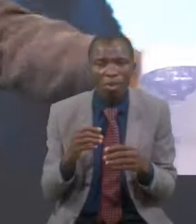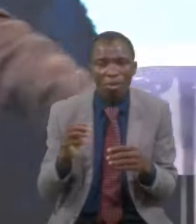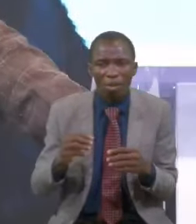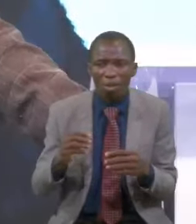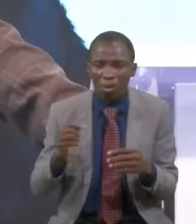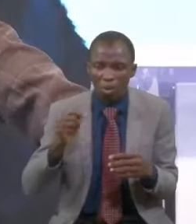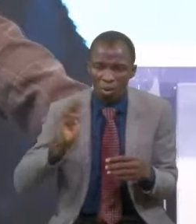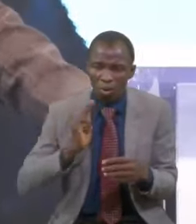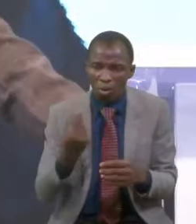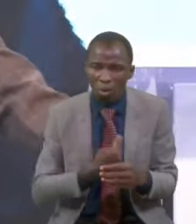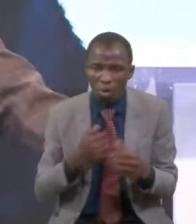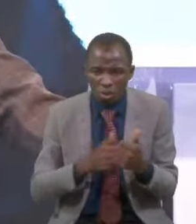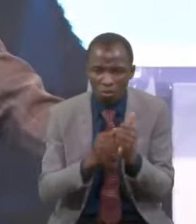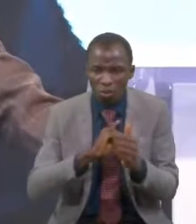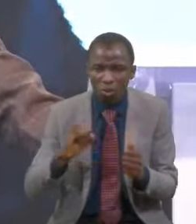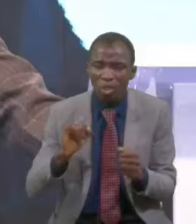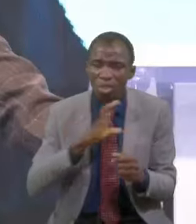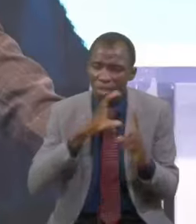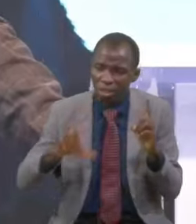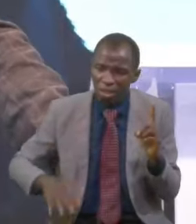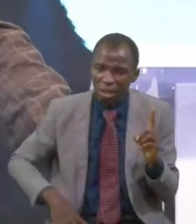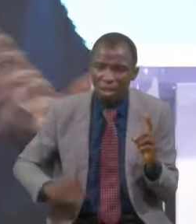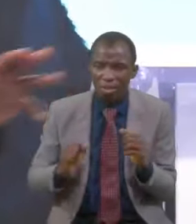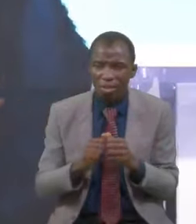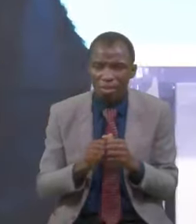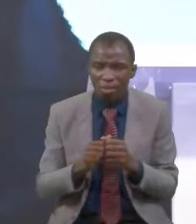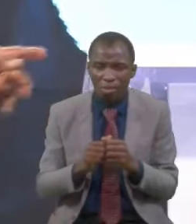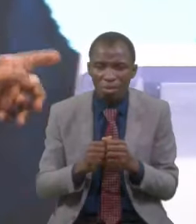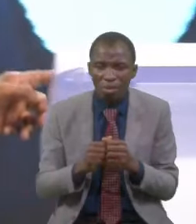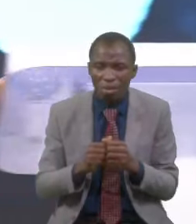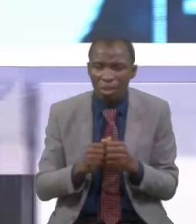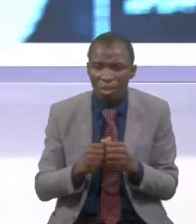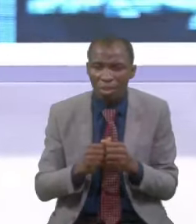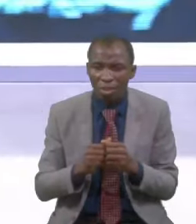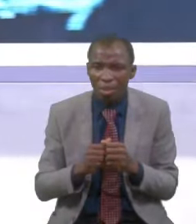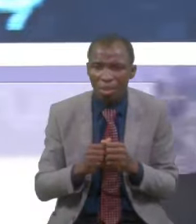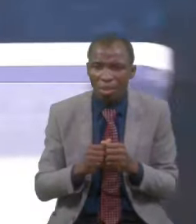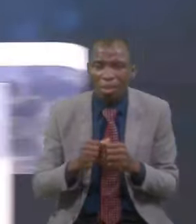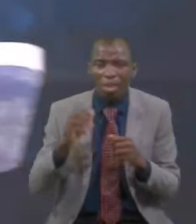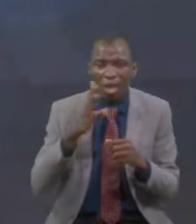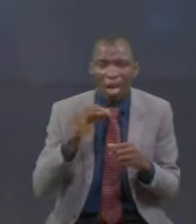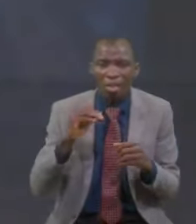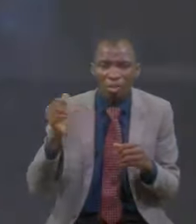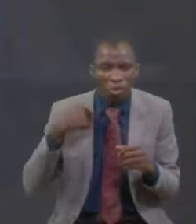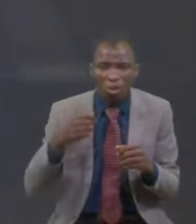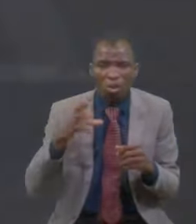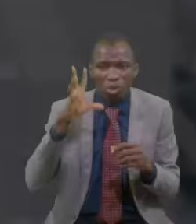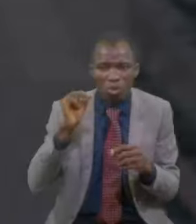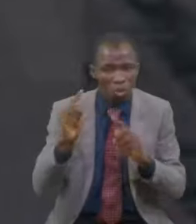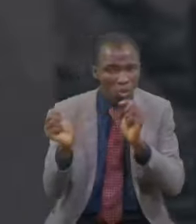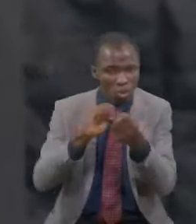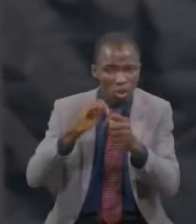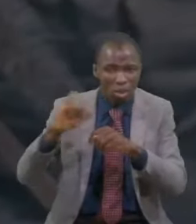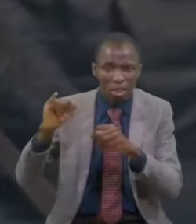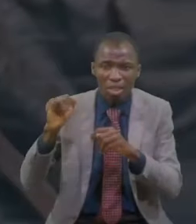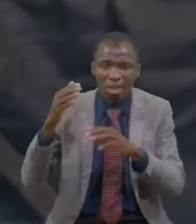I've decided to follow Christ. No turning back. No turning back.